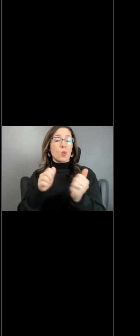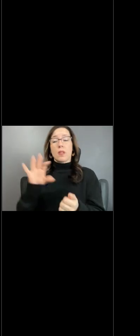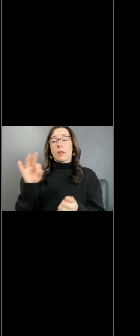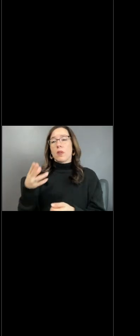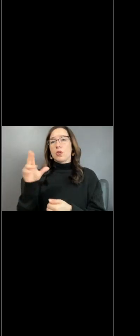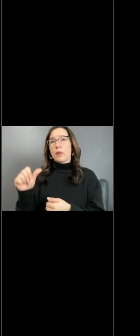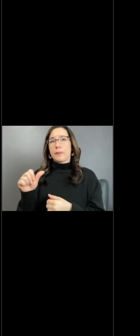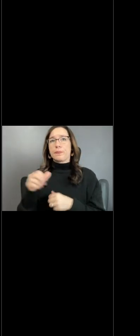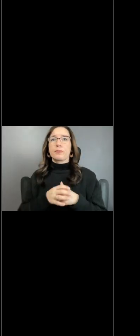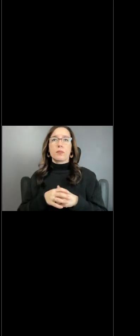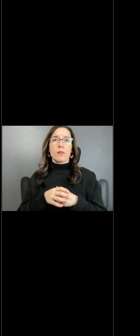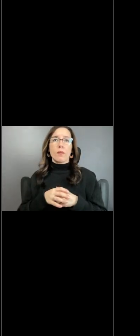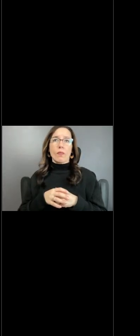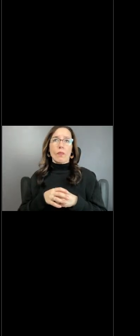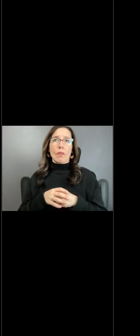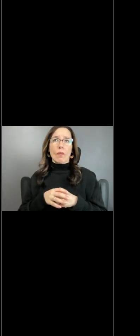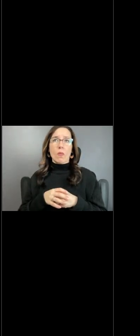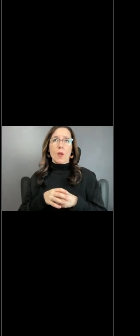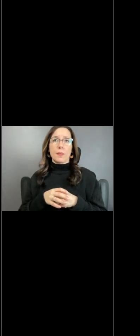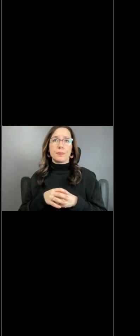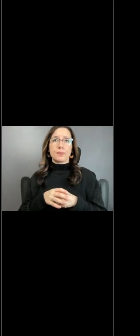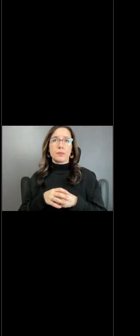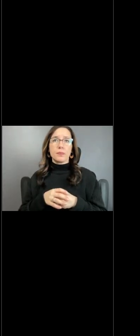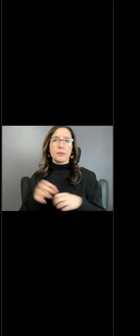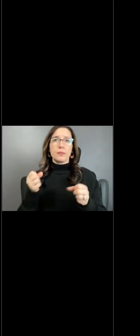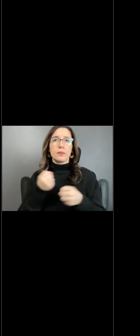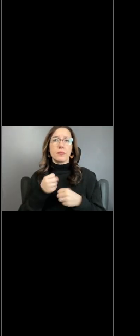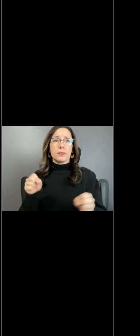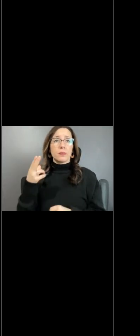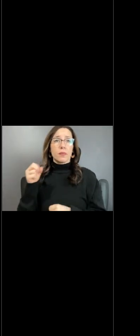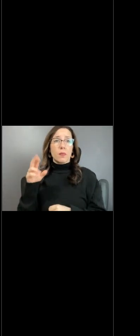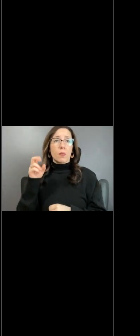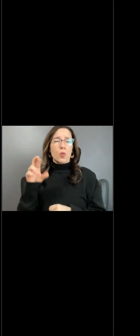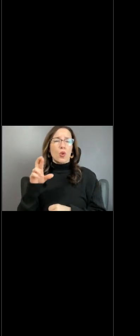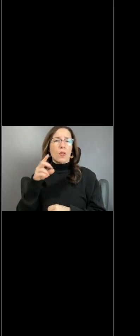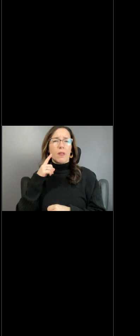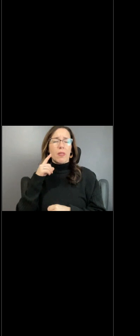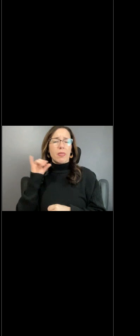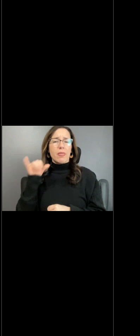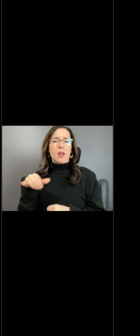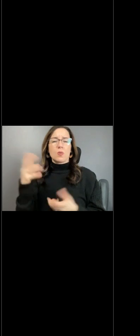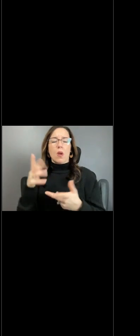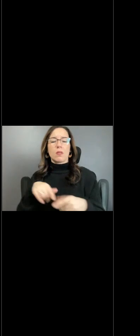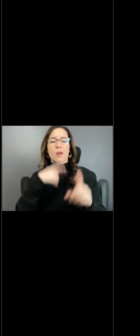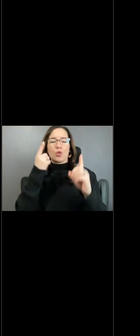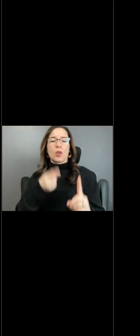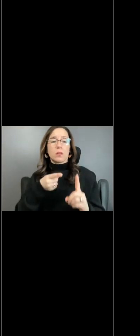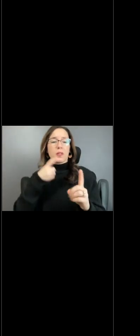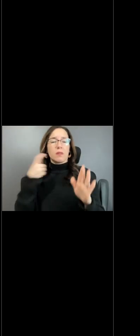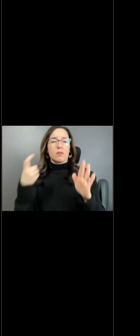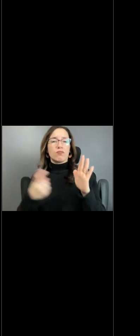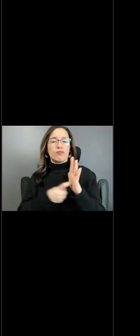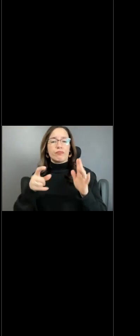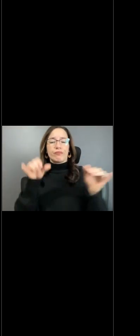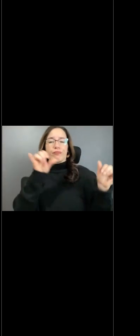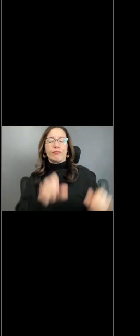FHA. A safe harbor is an objective and recognized